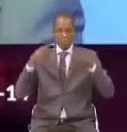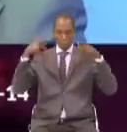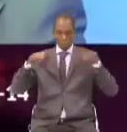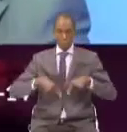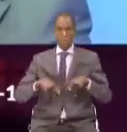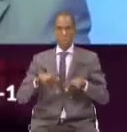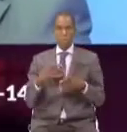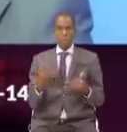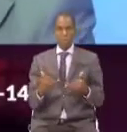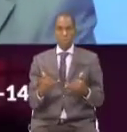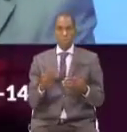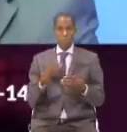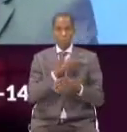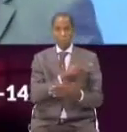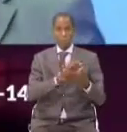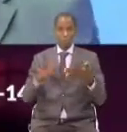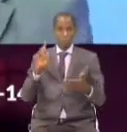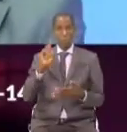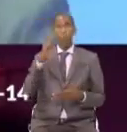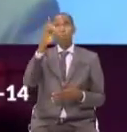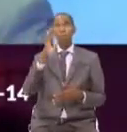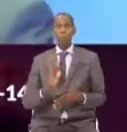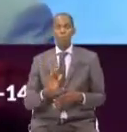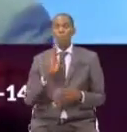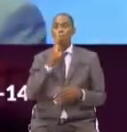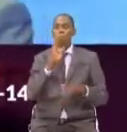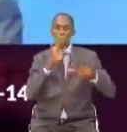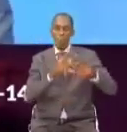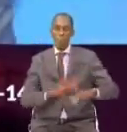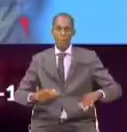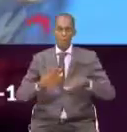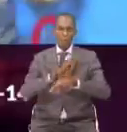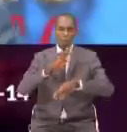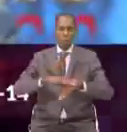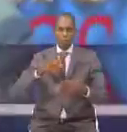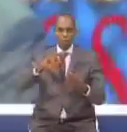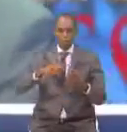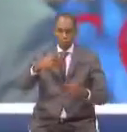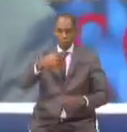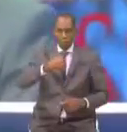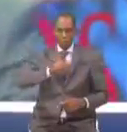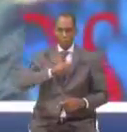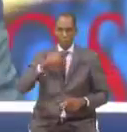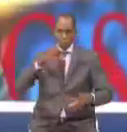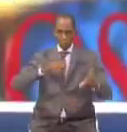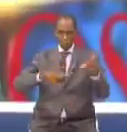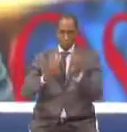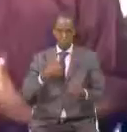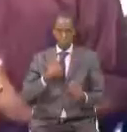1, God, be merciful unto me. Let me hear you say that.